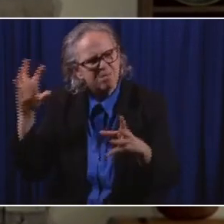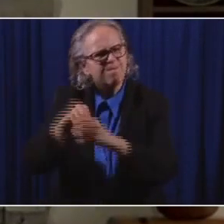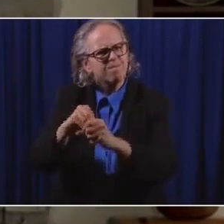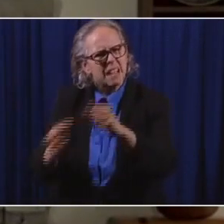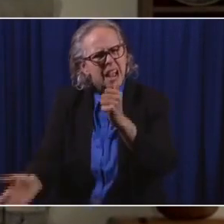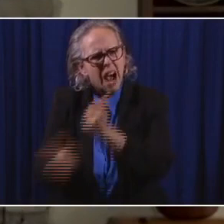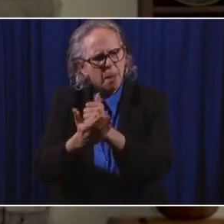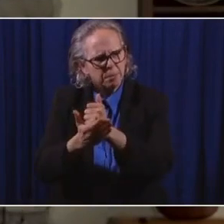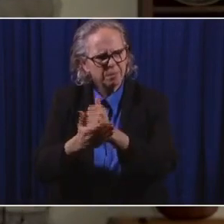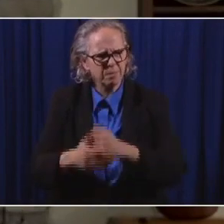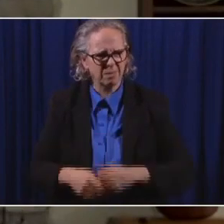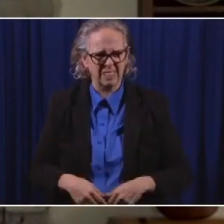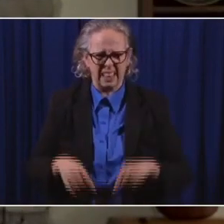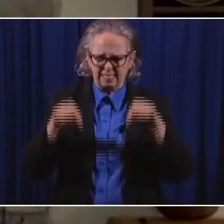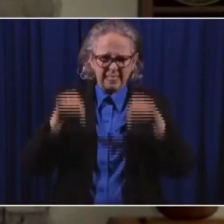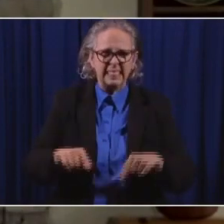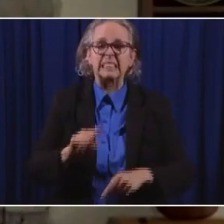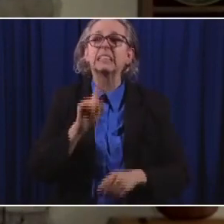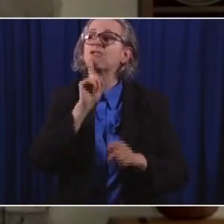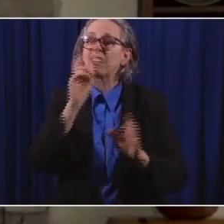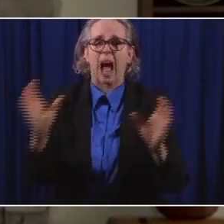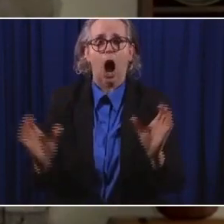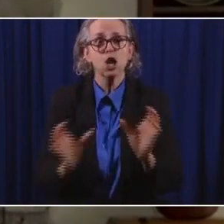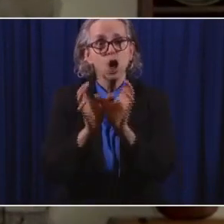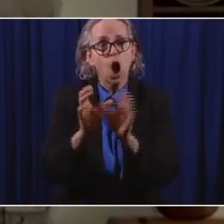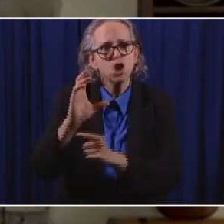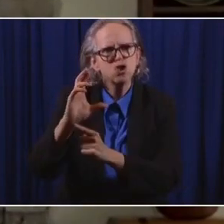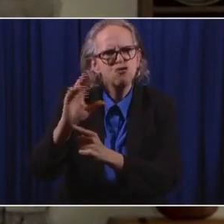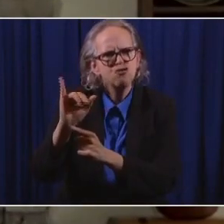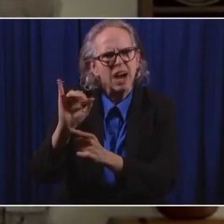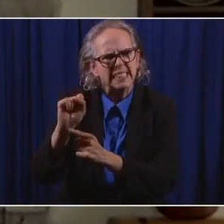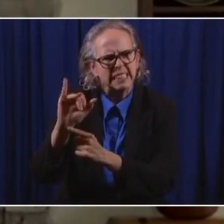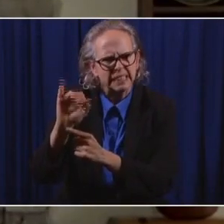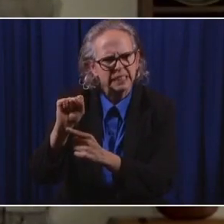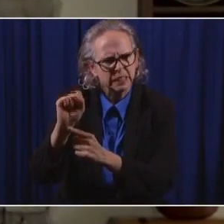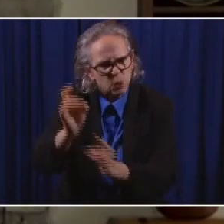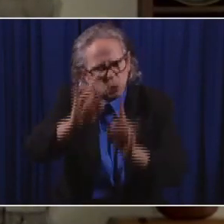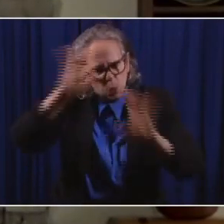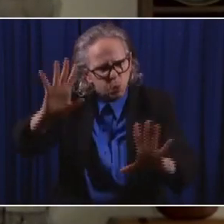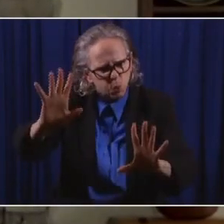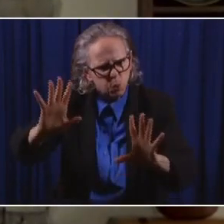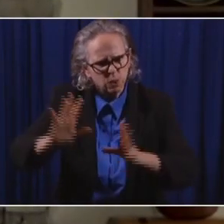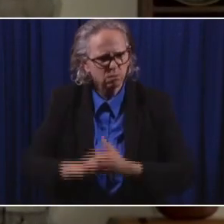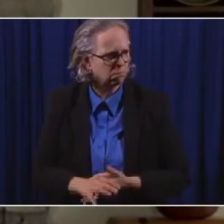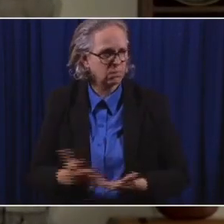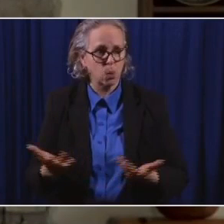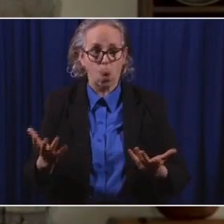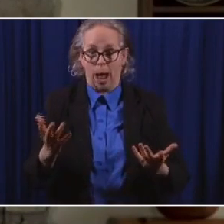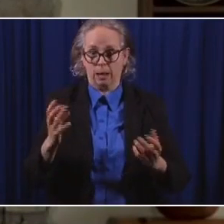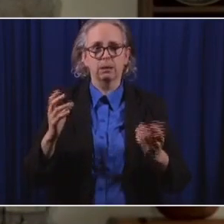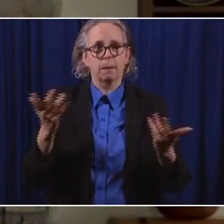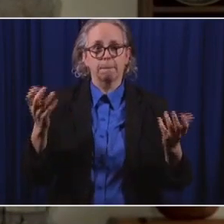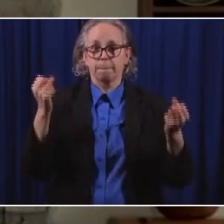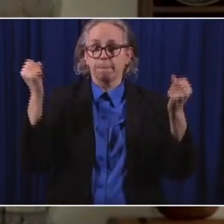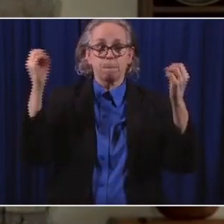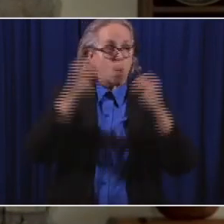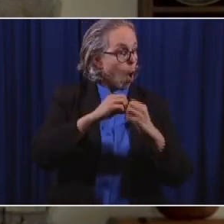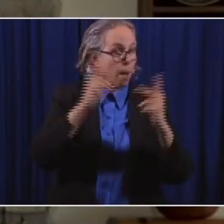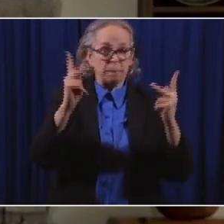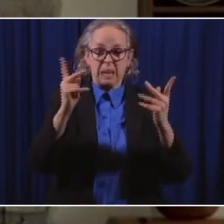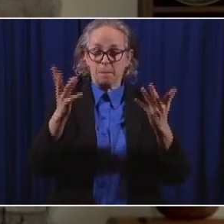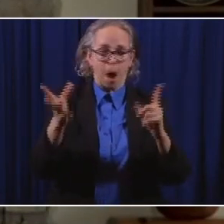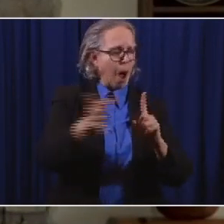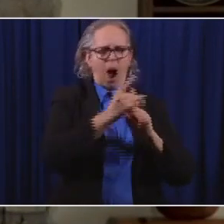more widespread than those crises. So despite the grim